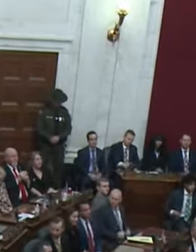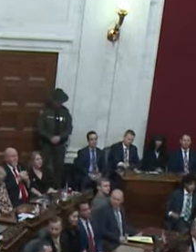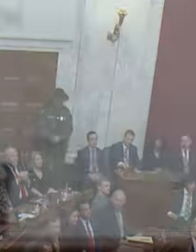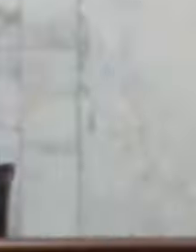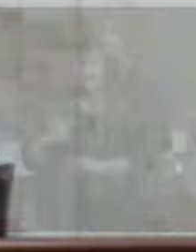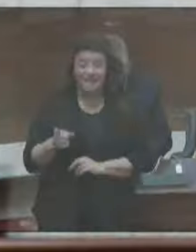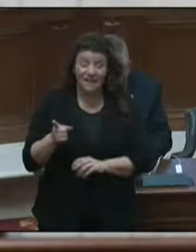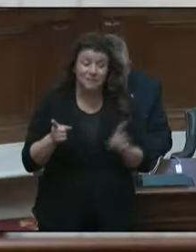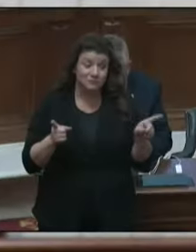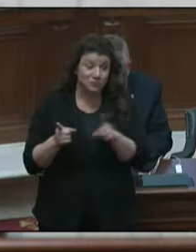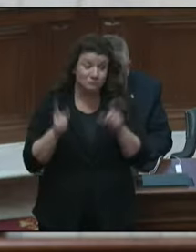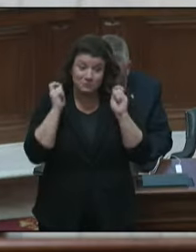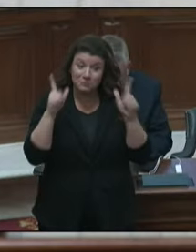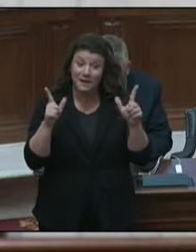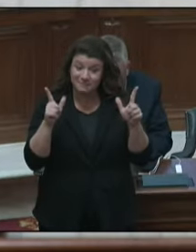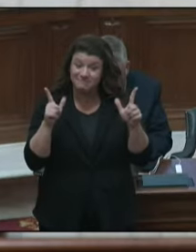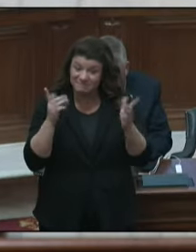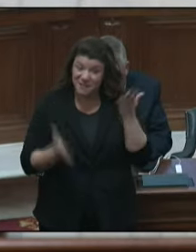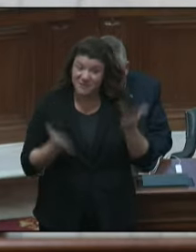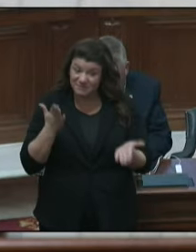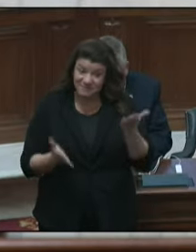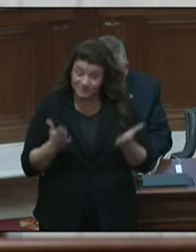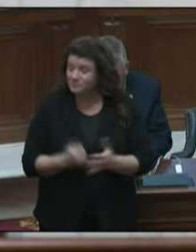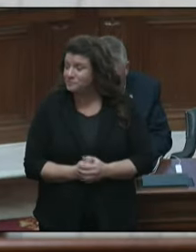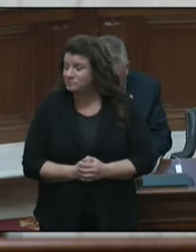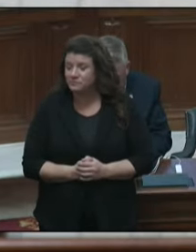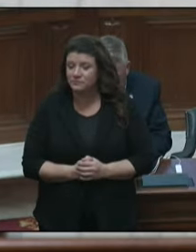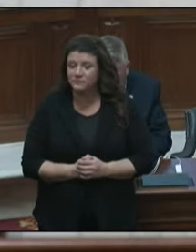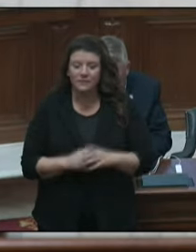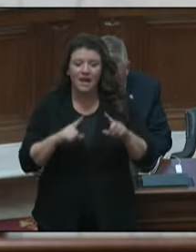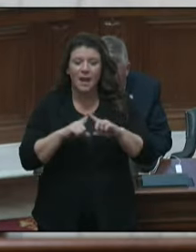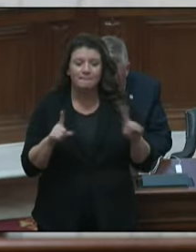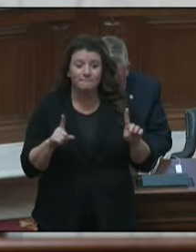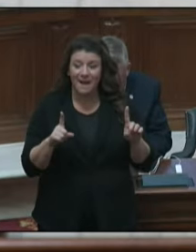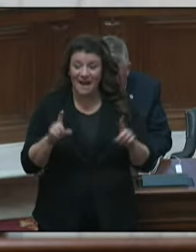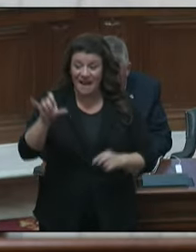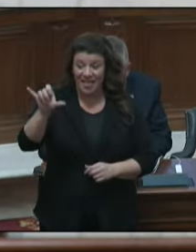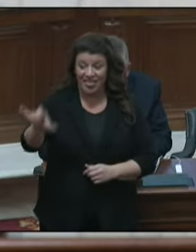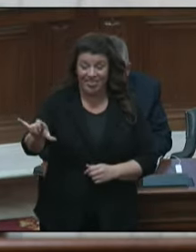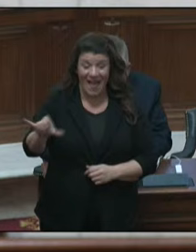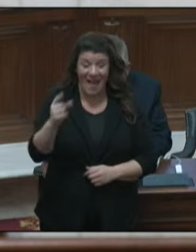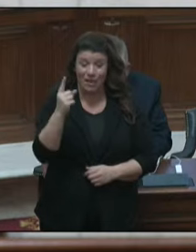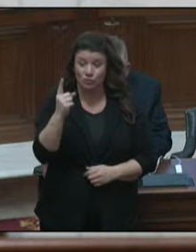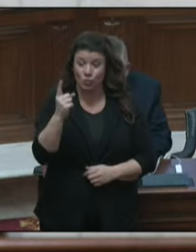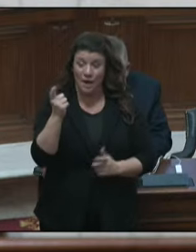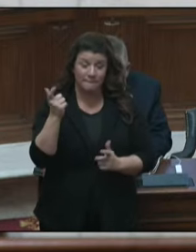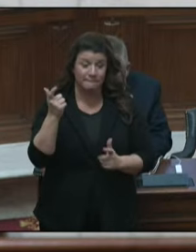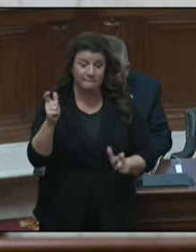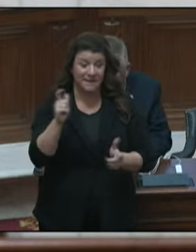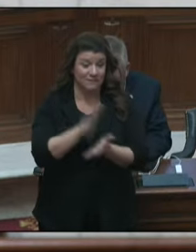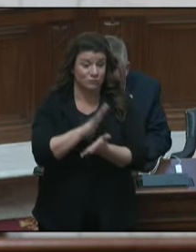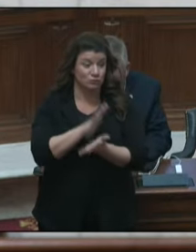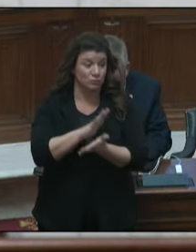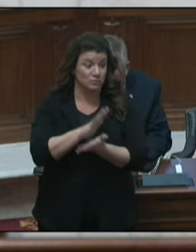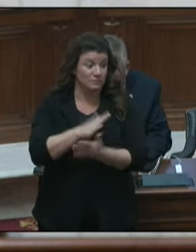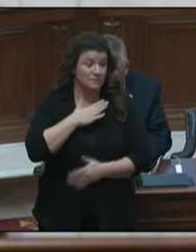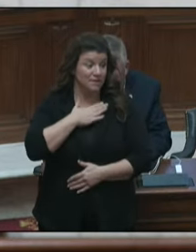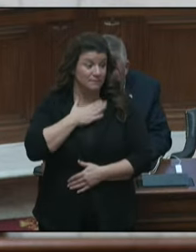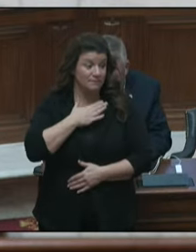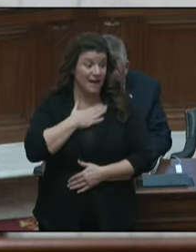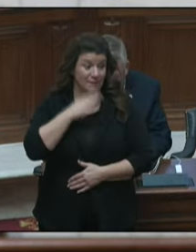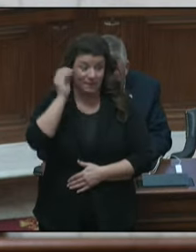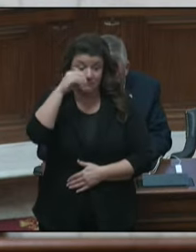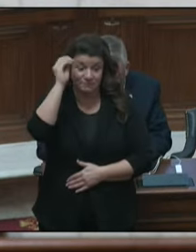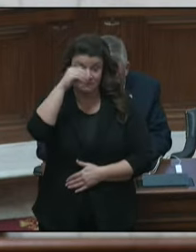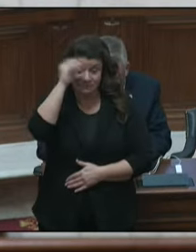This may surprise you, but absolutely that is one whale of a school in my book,